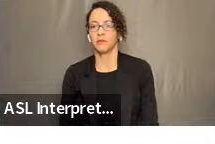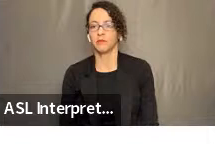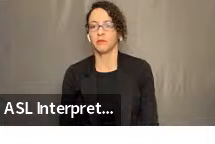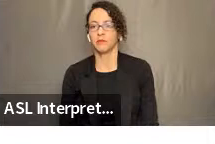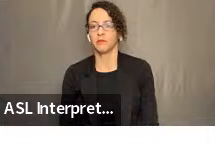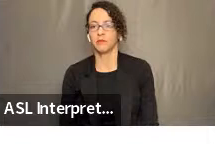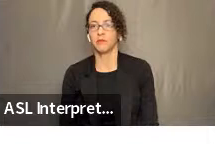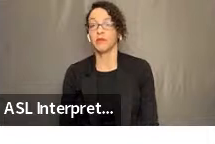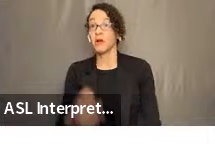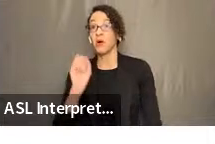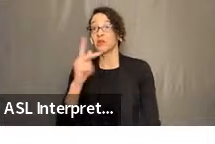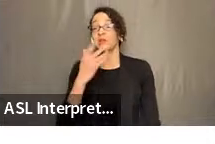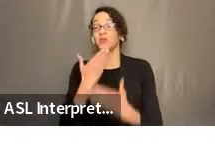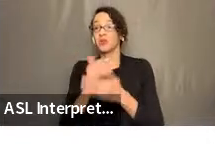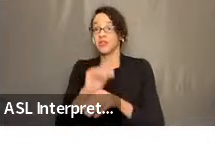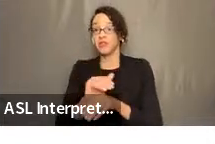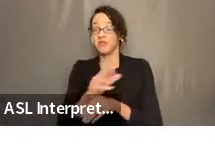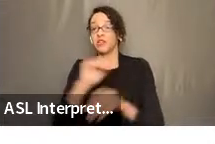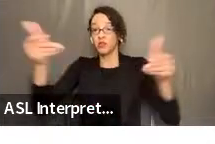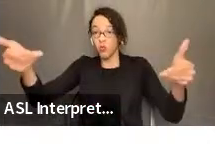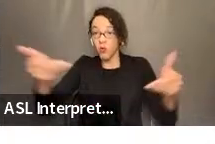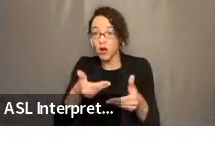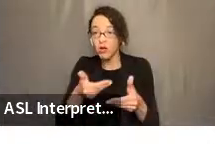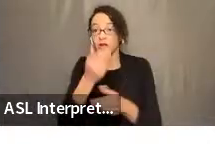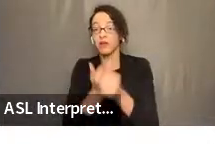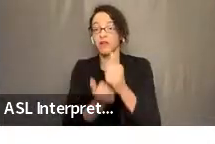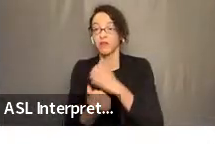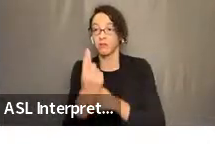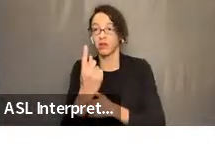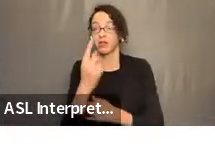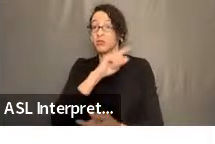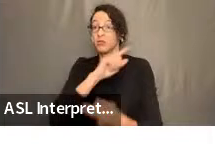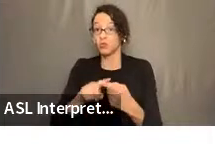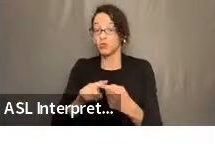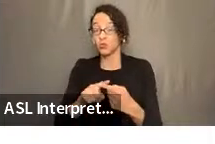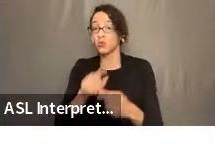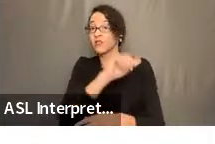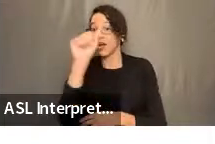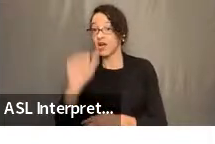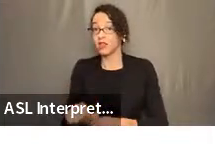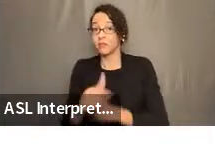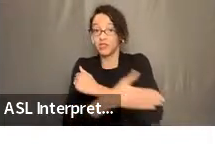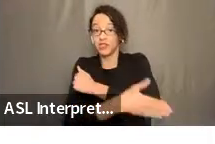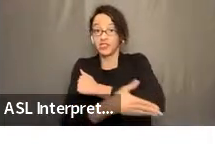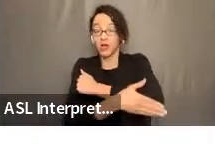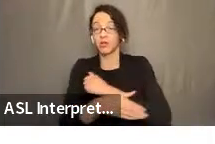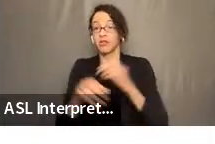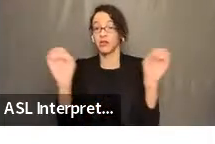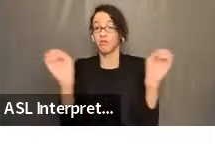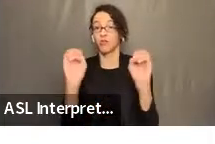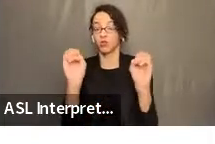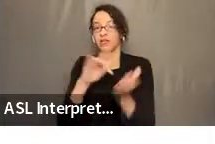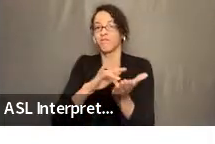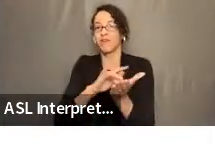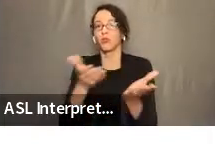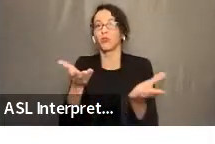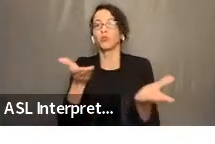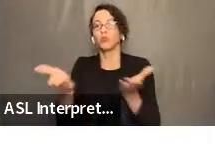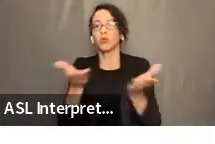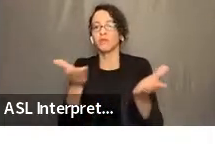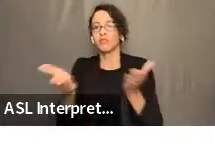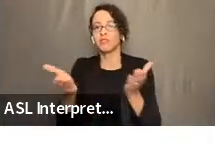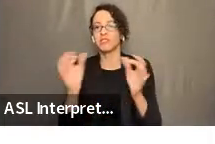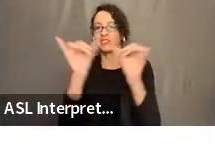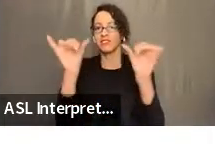Okay, good evening and welcome everybody to the Alameda County Emergency Medical Services Muy bien,